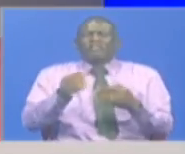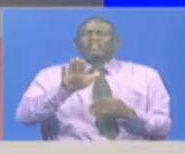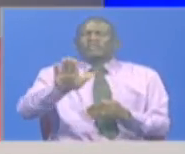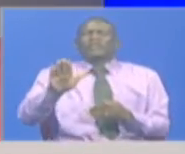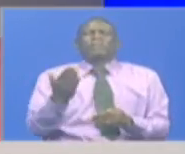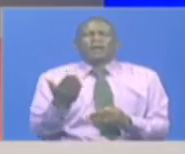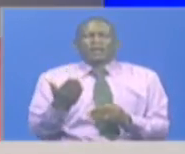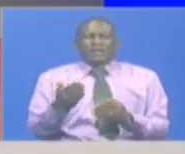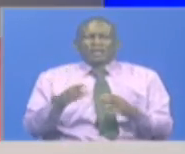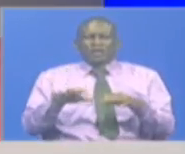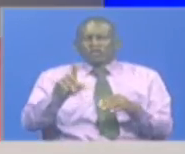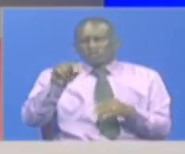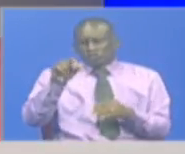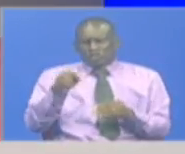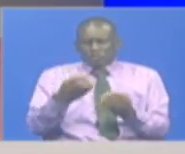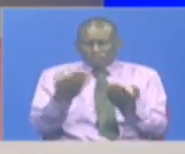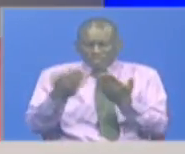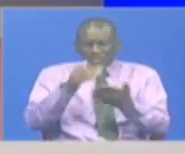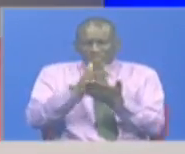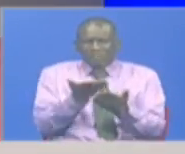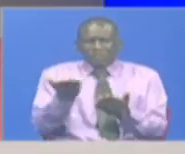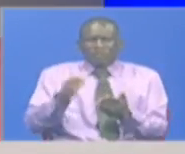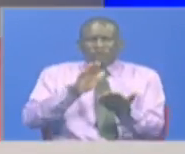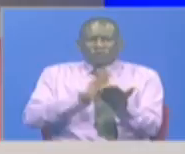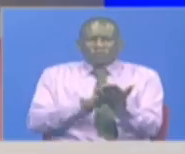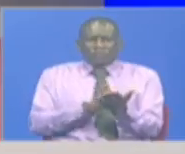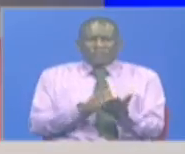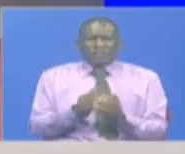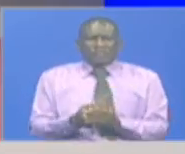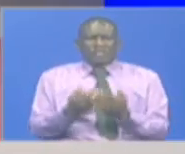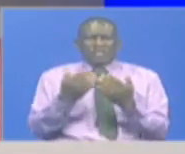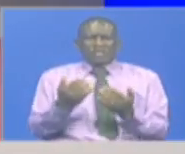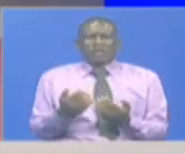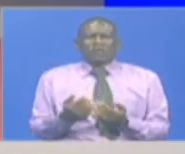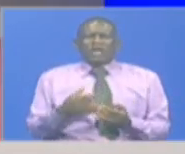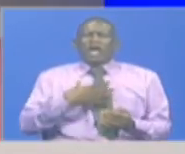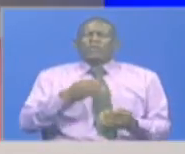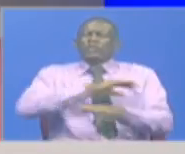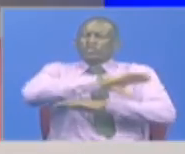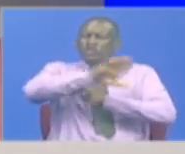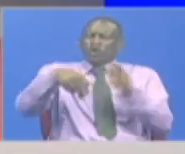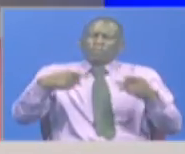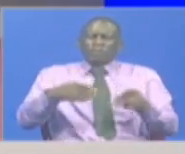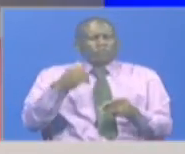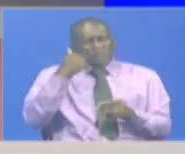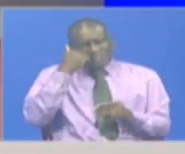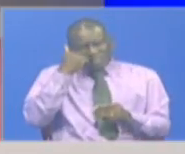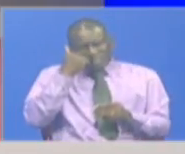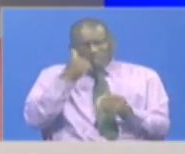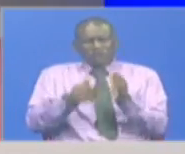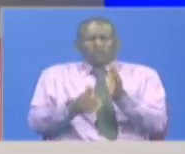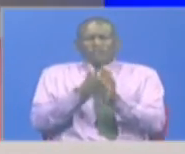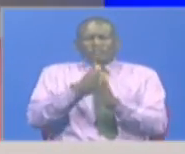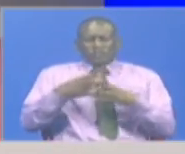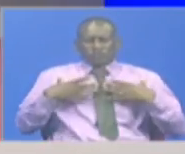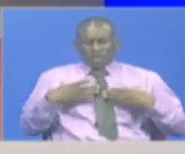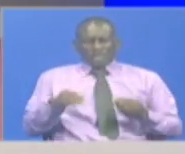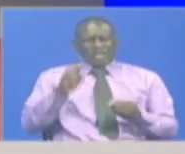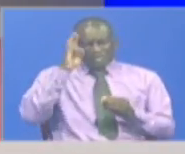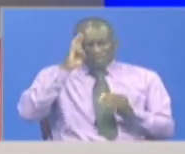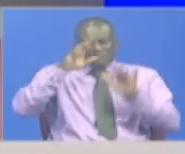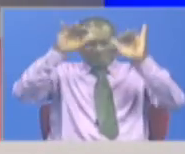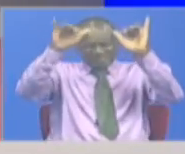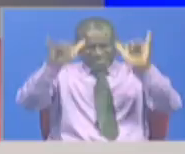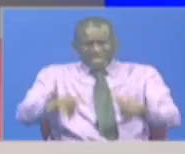give us your feedback on Twitter. We'll go through some of your comments. And of course, we wish all those affected a speedy recovery. Remember, stay home if